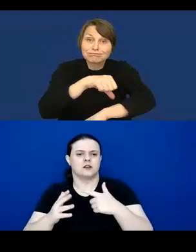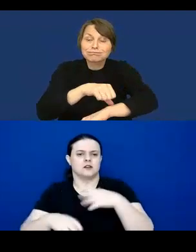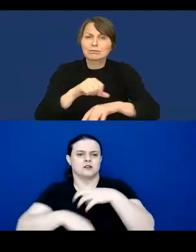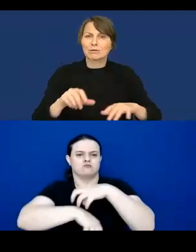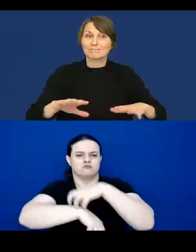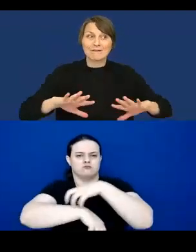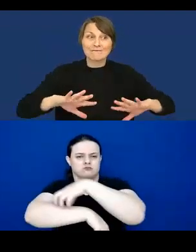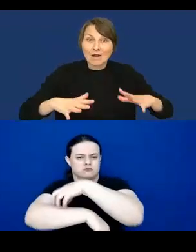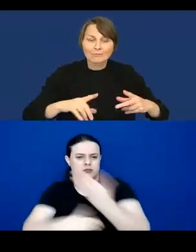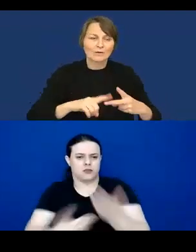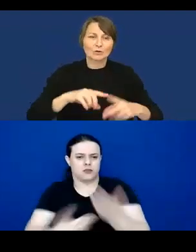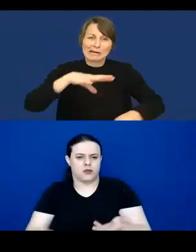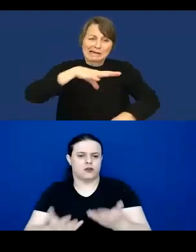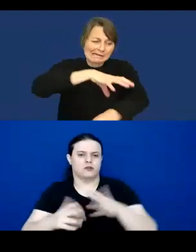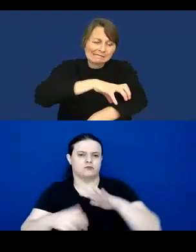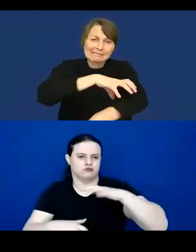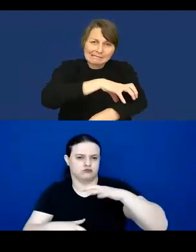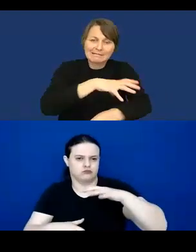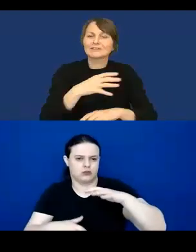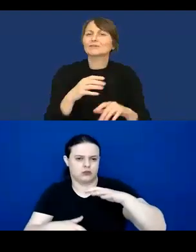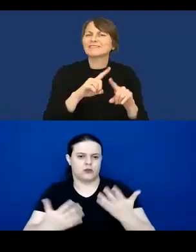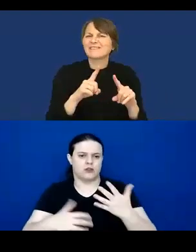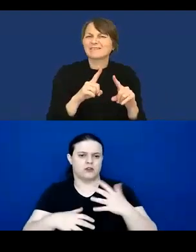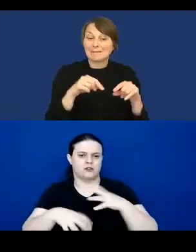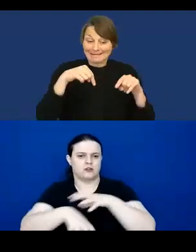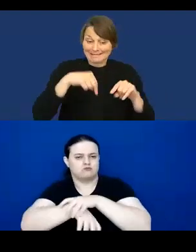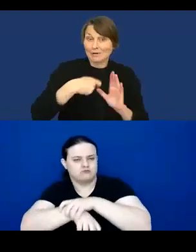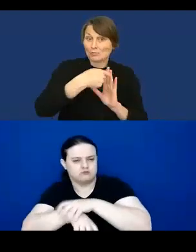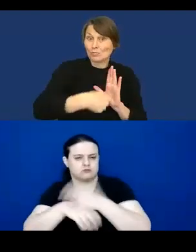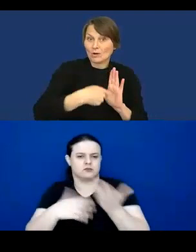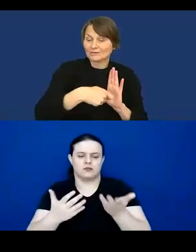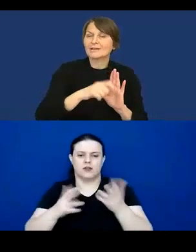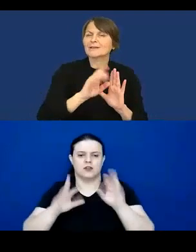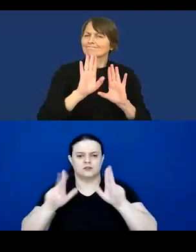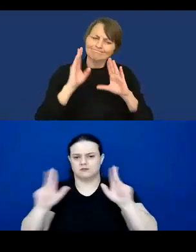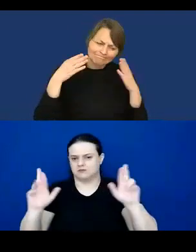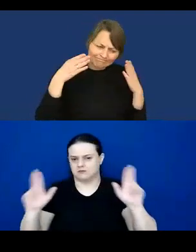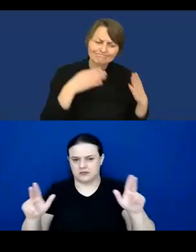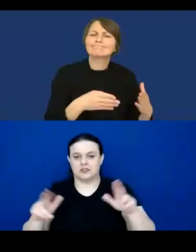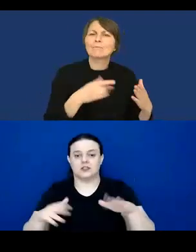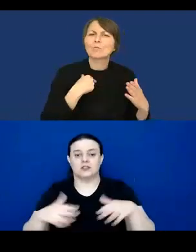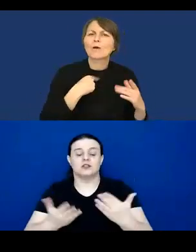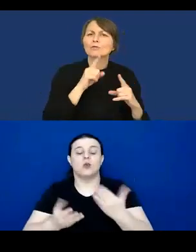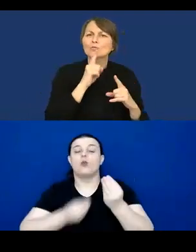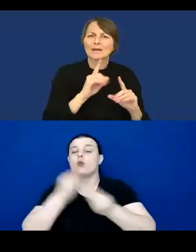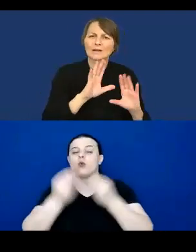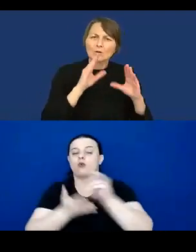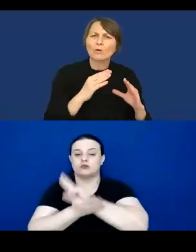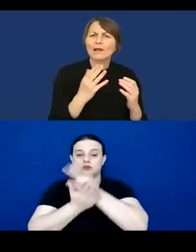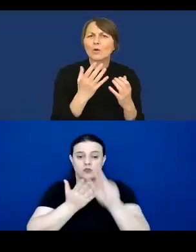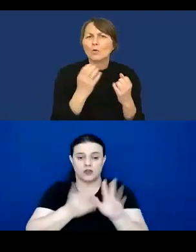vibration, squeezing. But within the SUITCEYES project, we only addressed thermal stimulation and